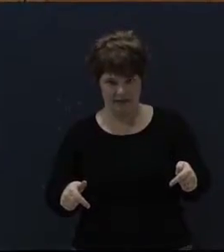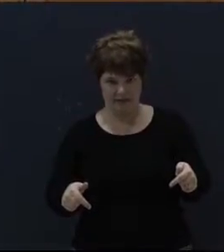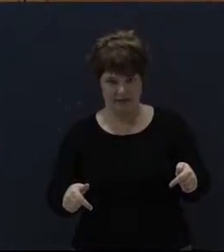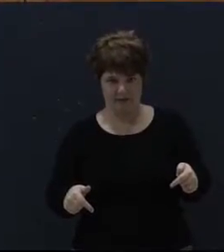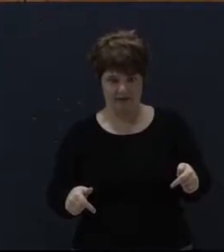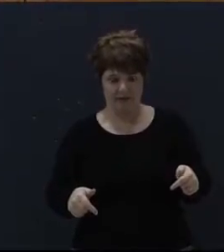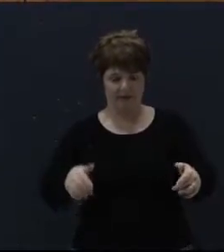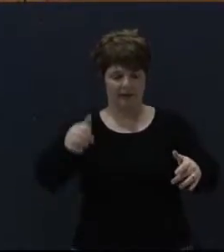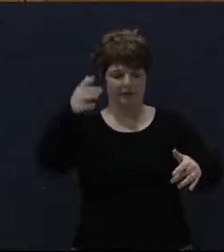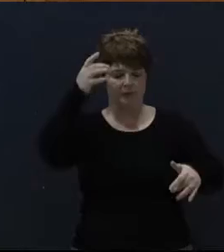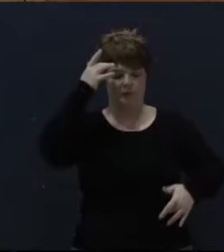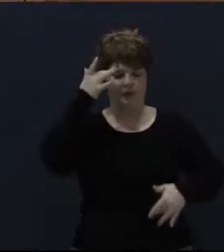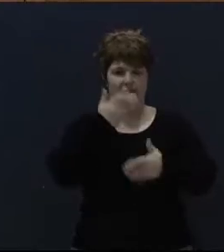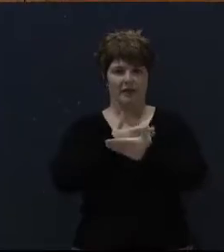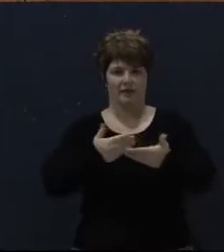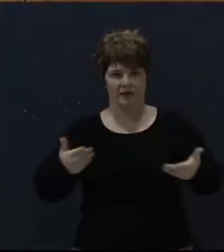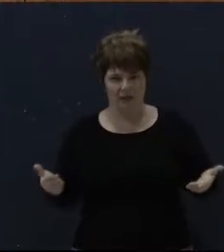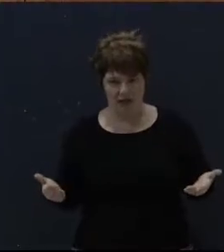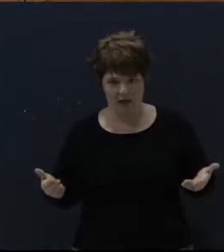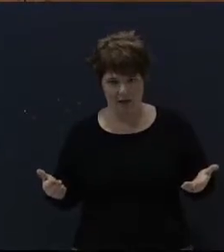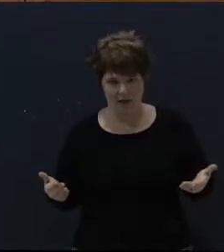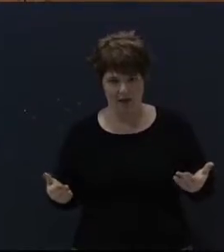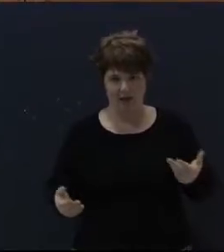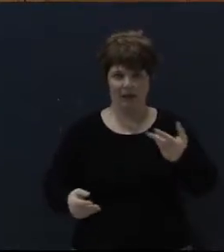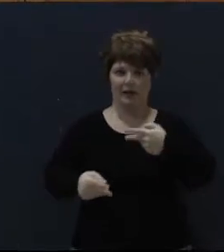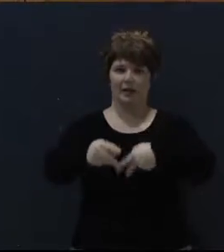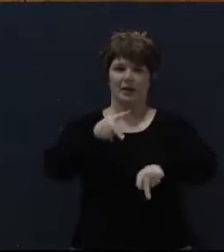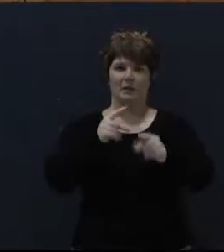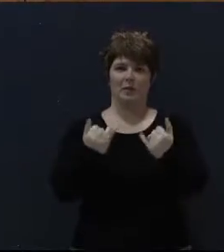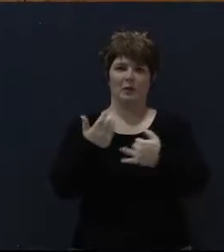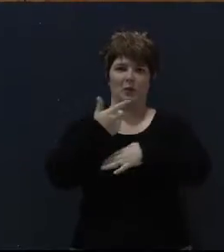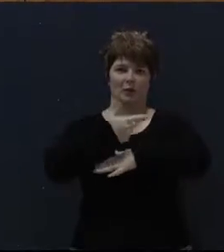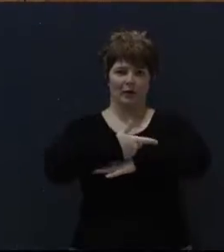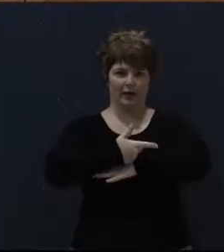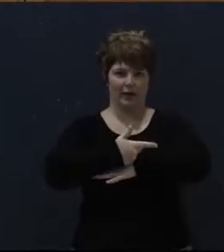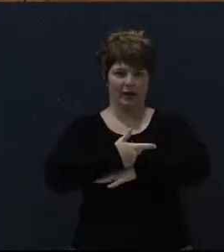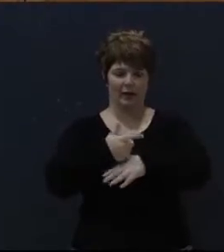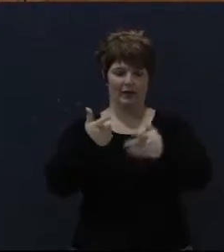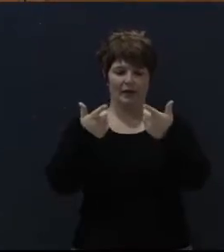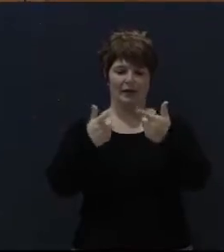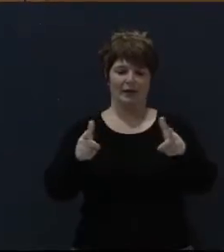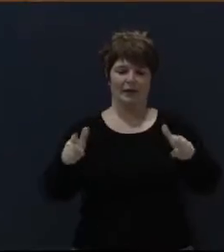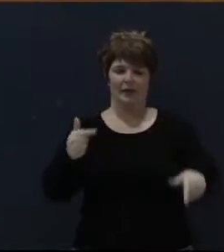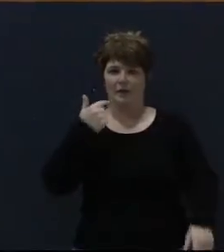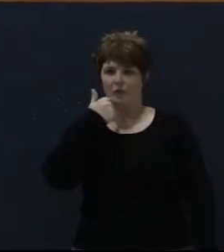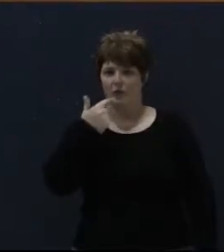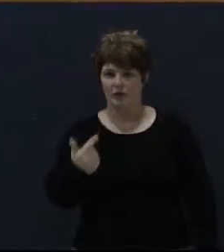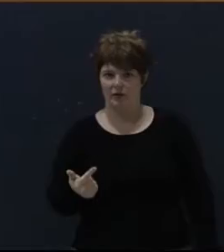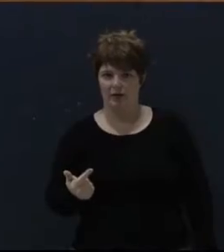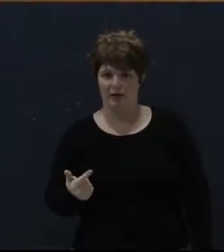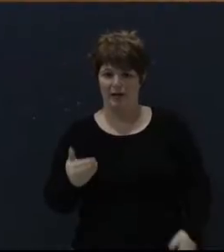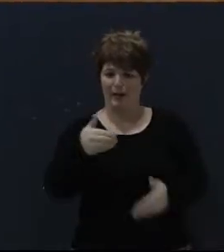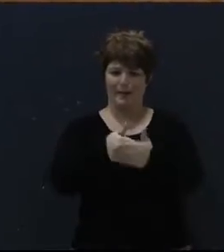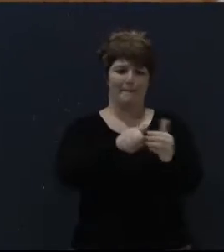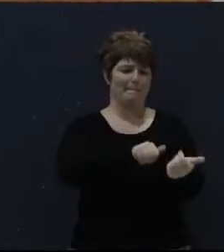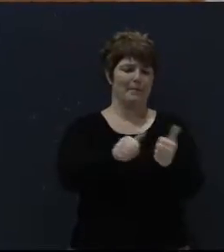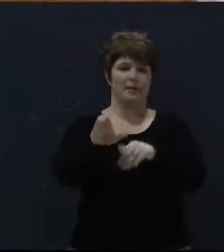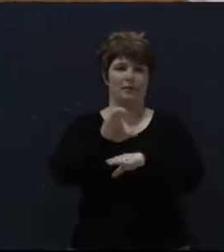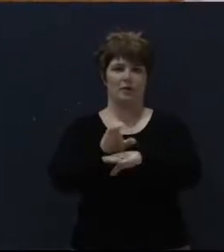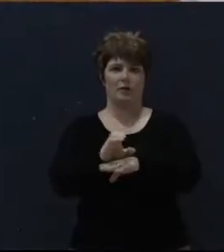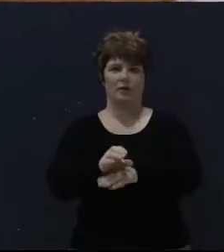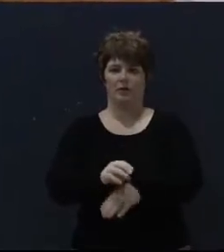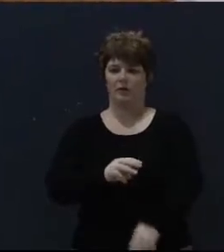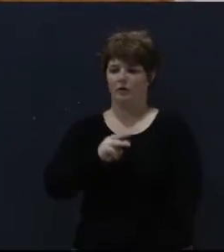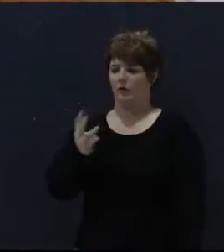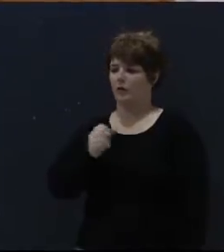I'm real sick of something. People today, some of these liberals say, and I'm talking about in Baptist churches, say we just don't